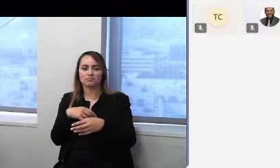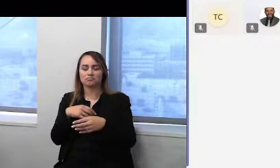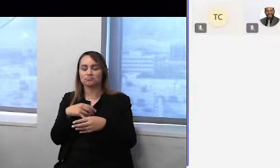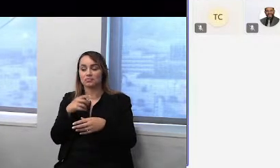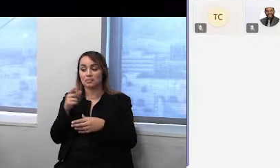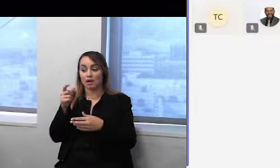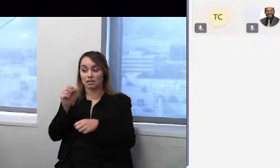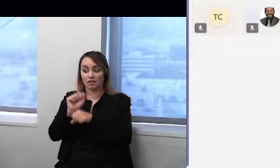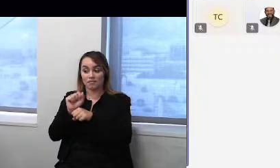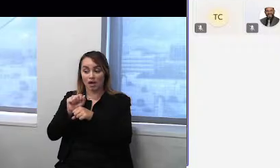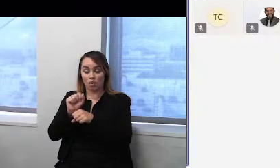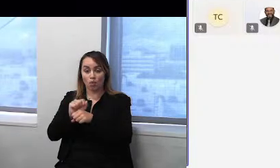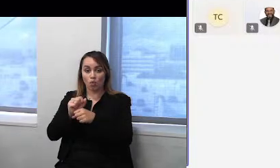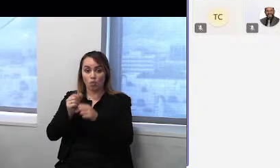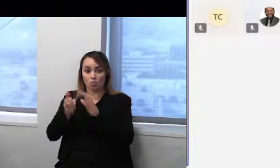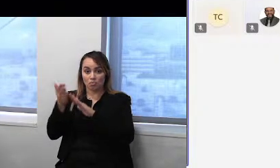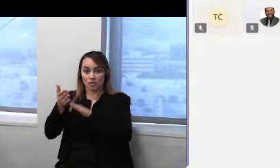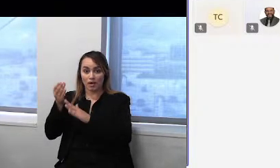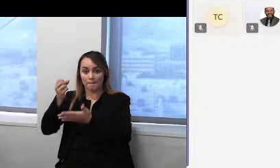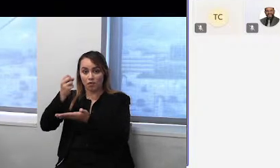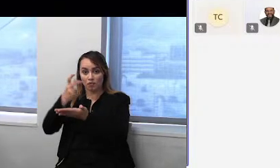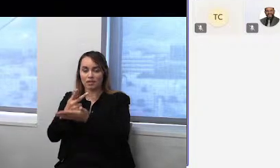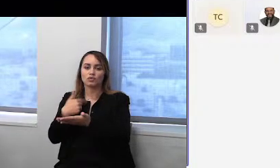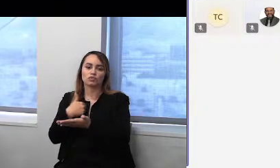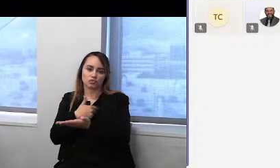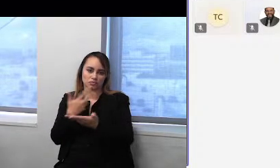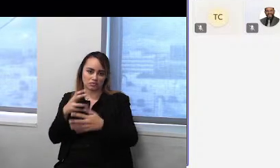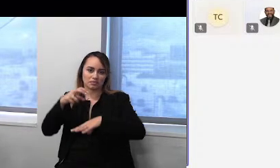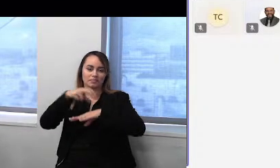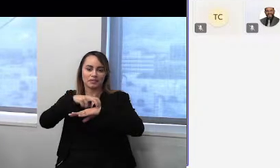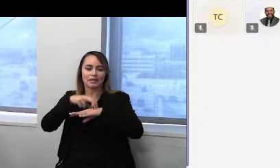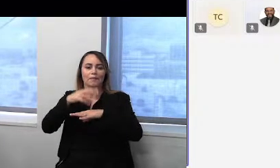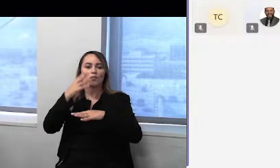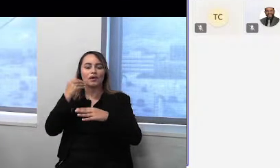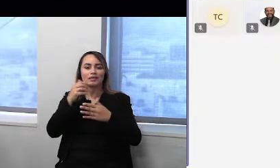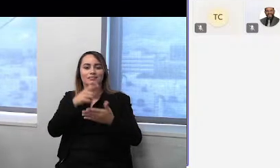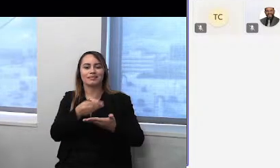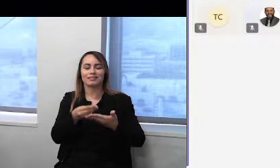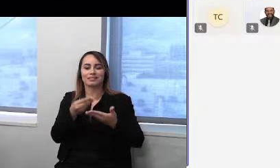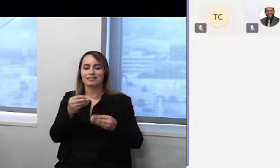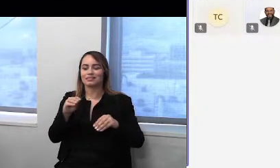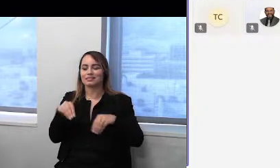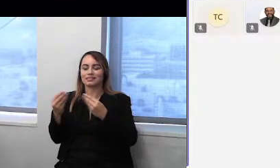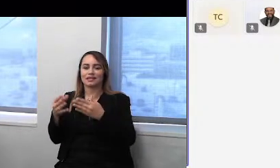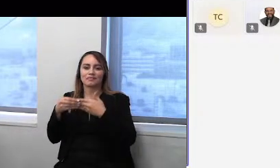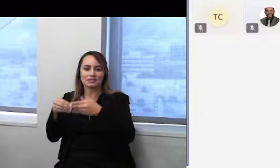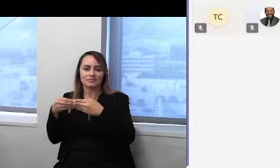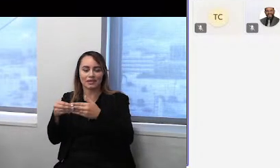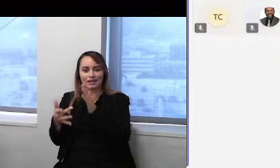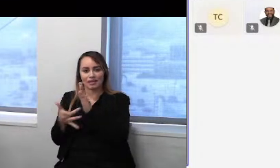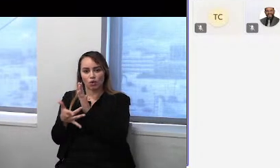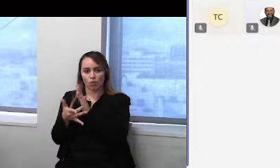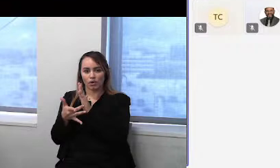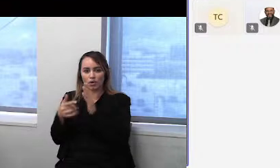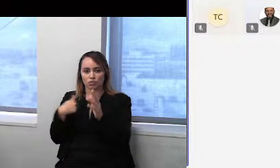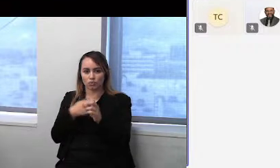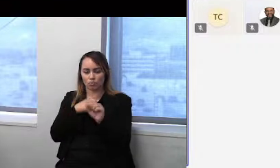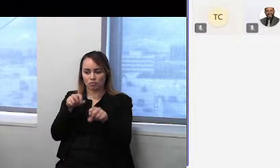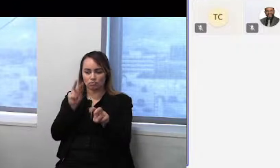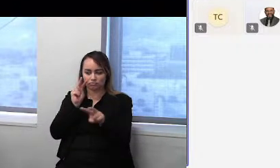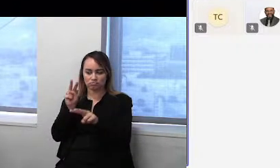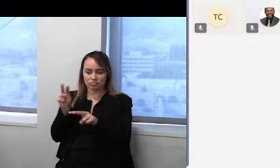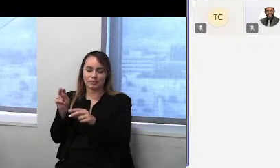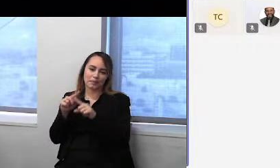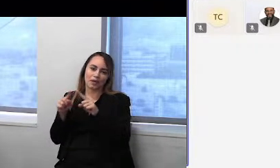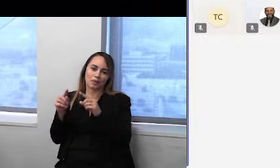do provide that flexibility now with the newer technology. They are more complex in some cases